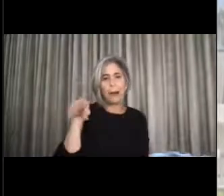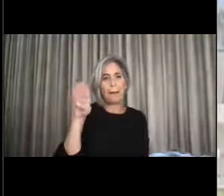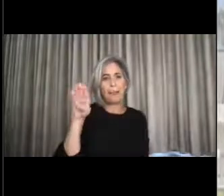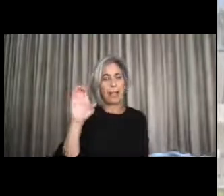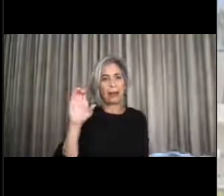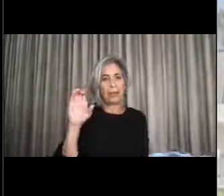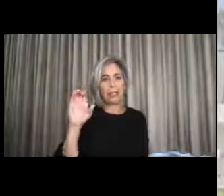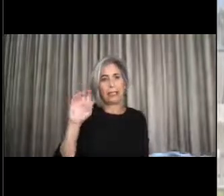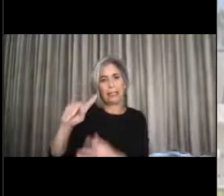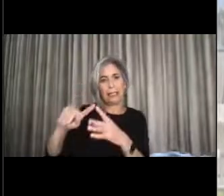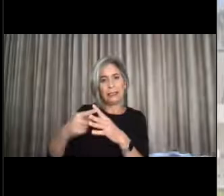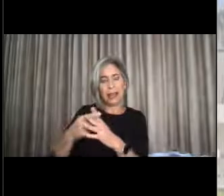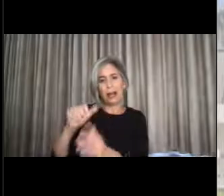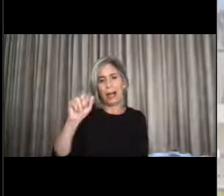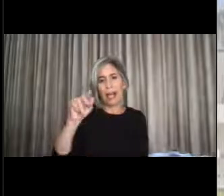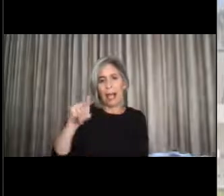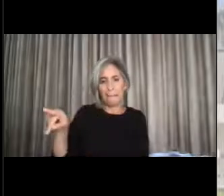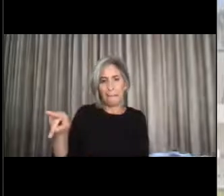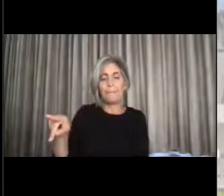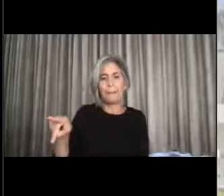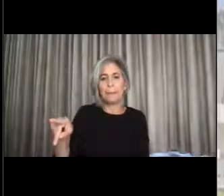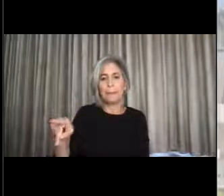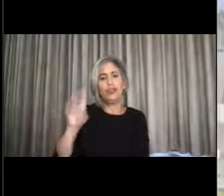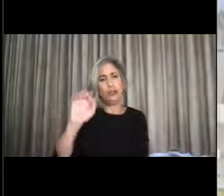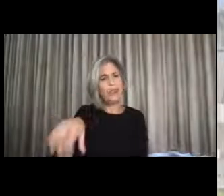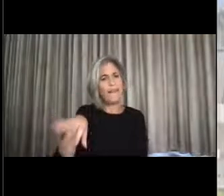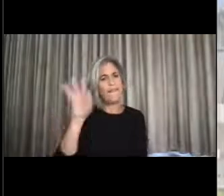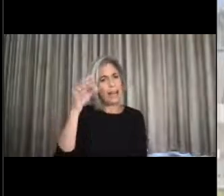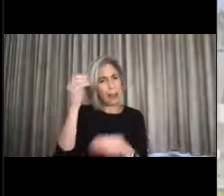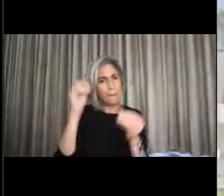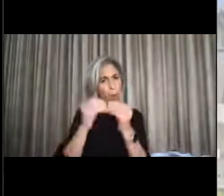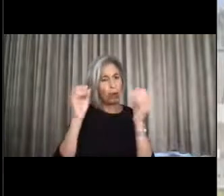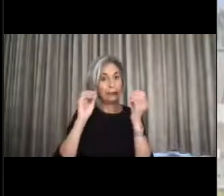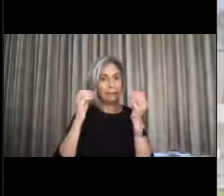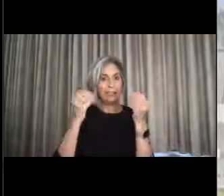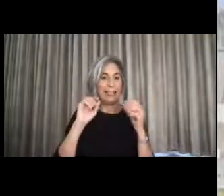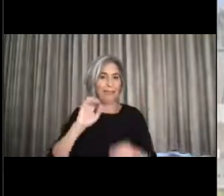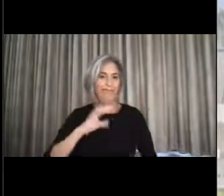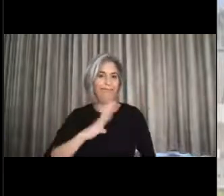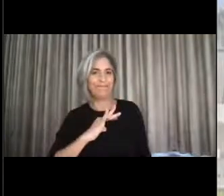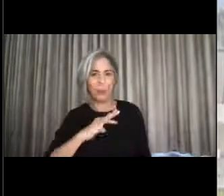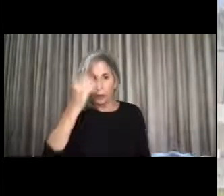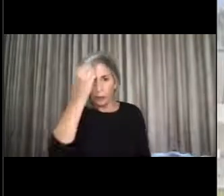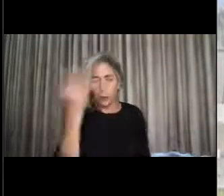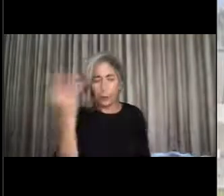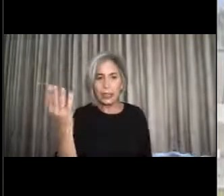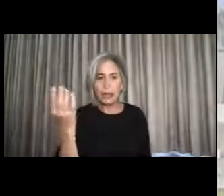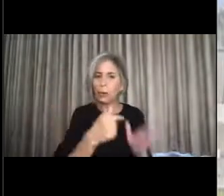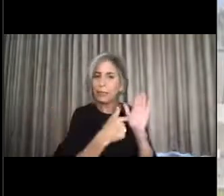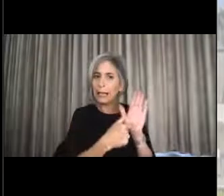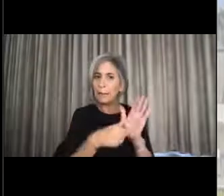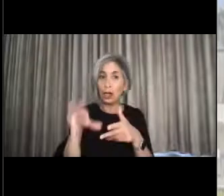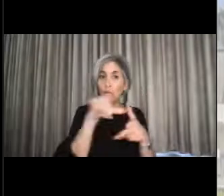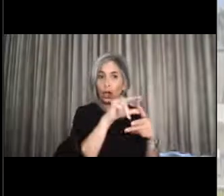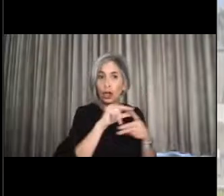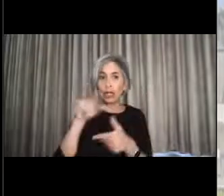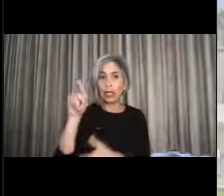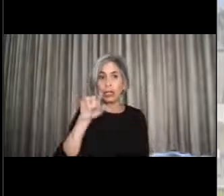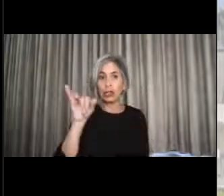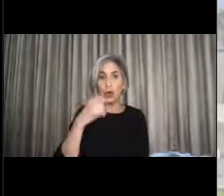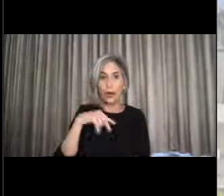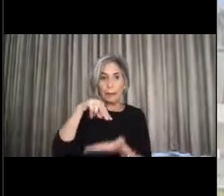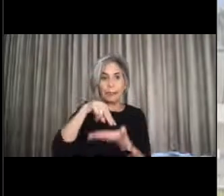our disaster awareness and recovery tool, where you can find out lots of cool information. For example, what hurricane zone am I standing in at the